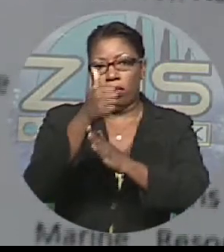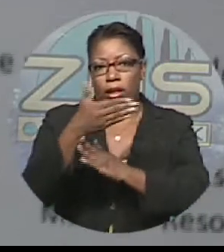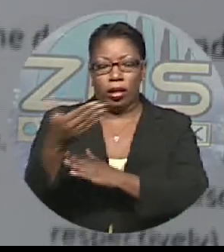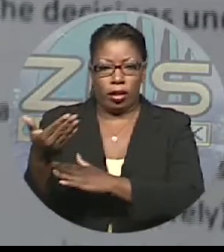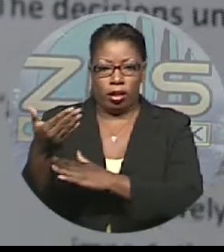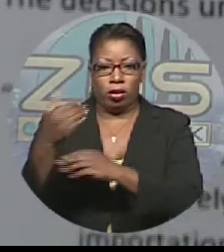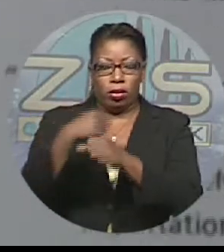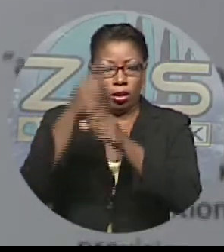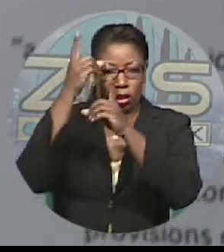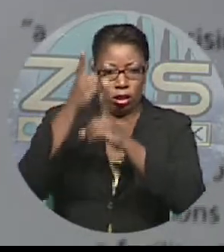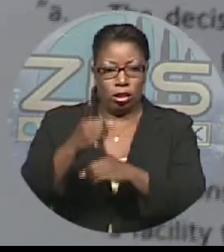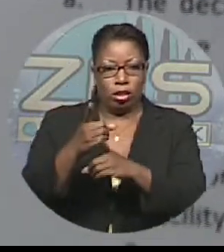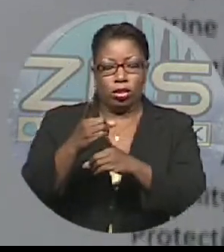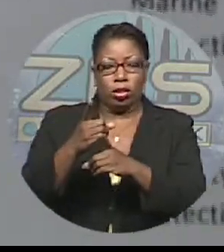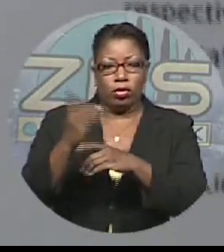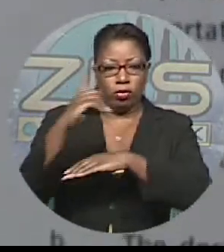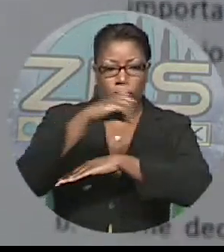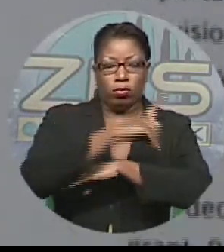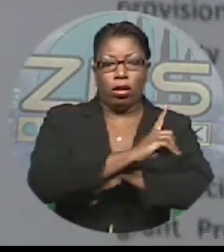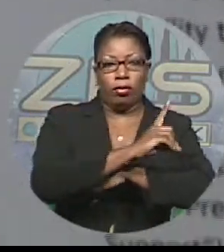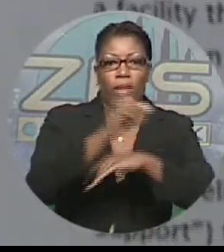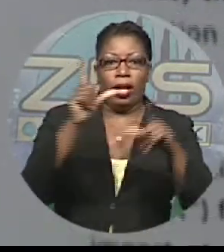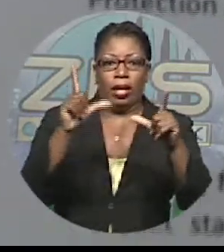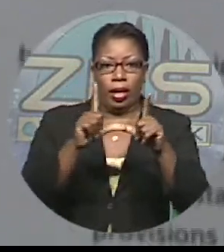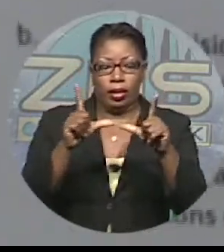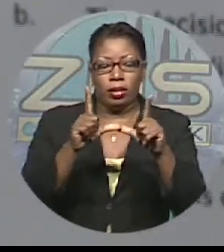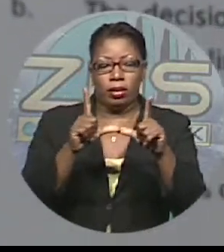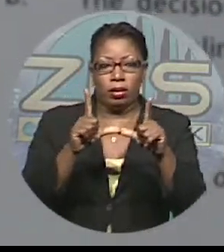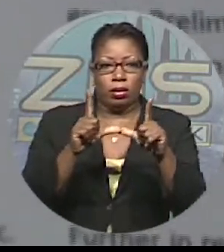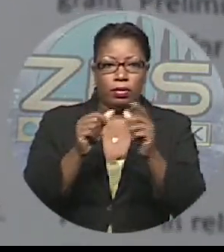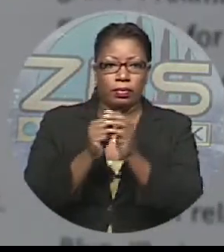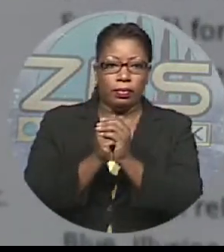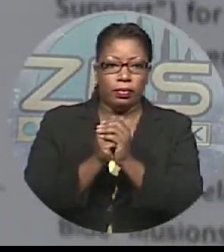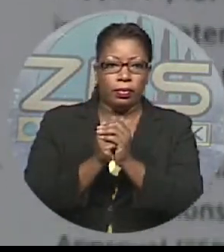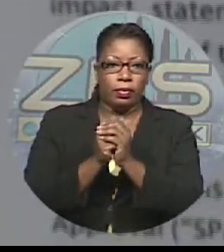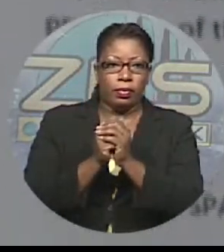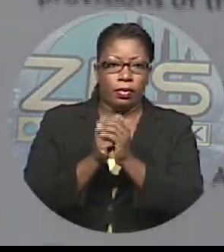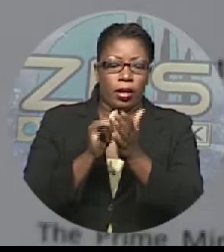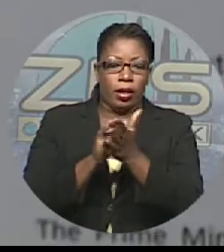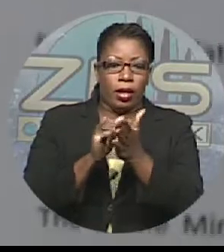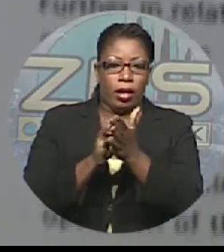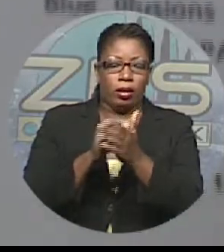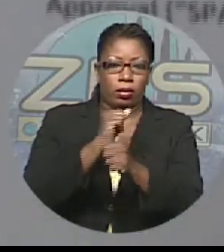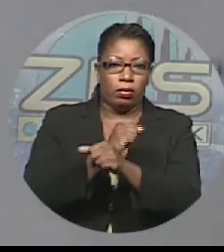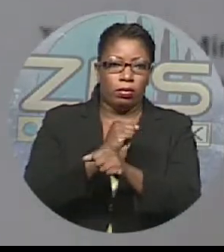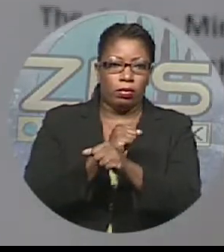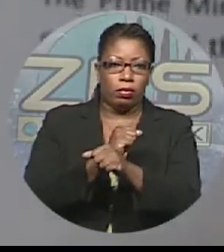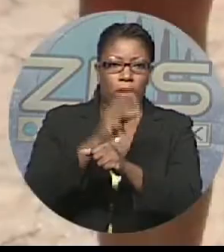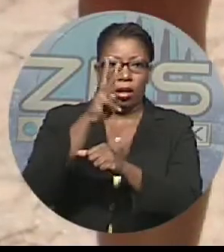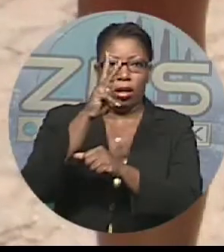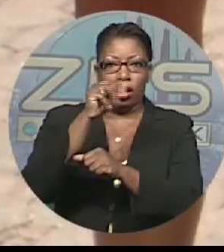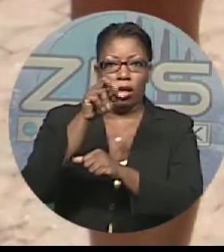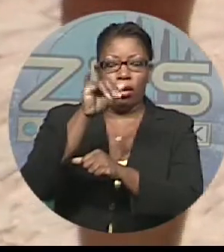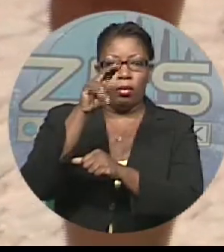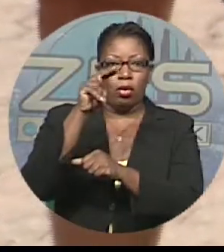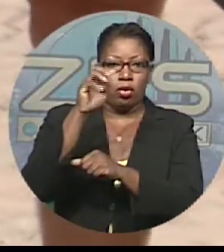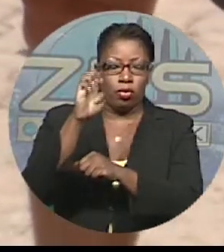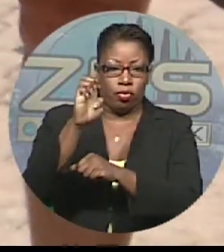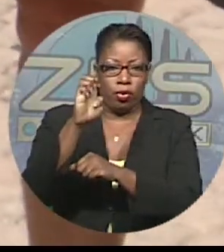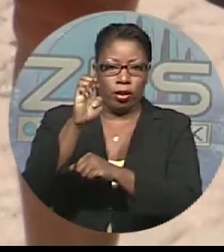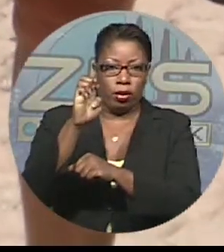a decision to grant dolphin import licenses to Blue Illusions, which operates a marine mammal facility at Blackbeard's